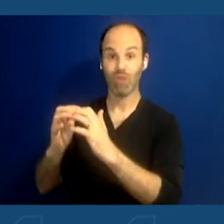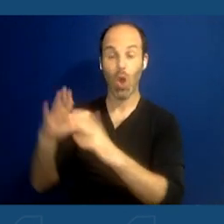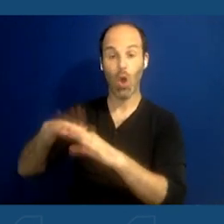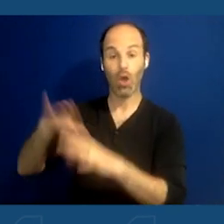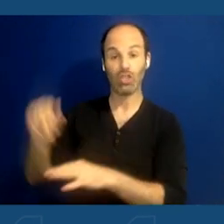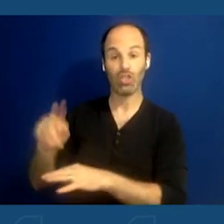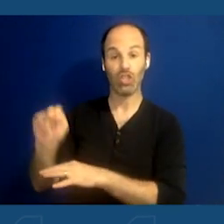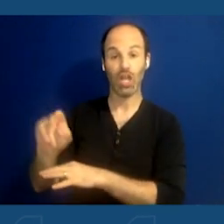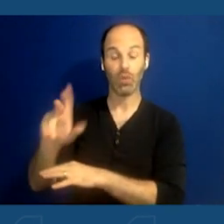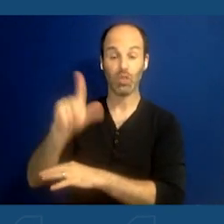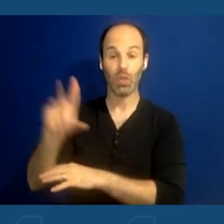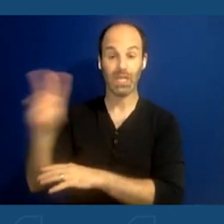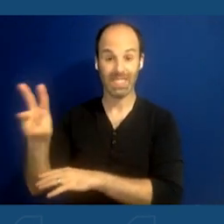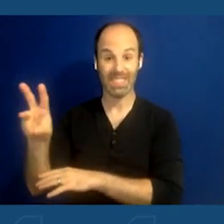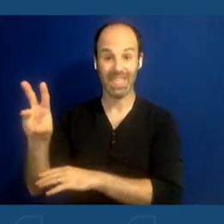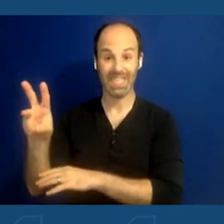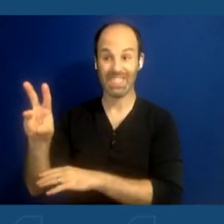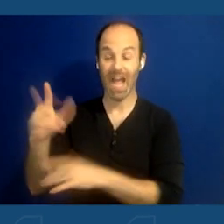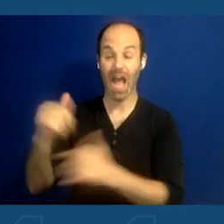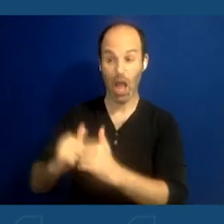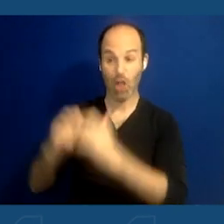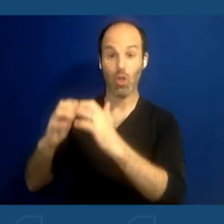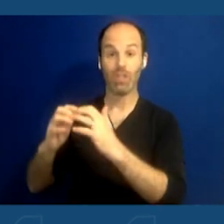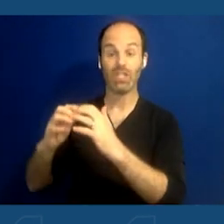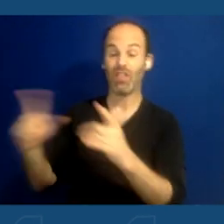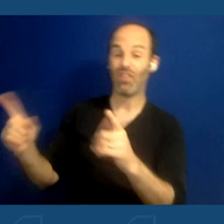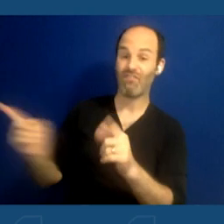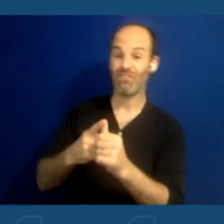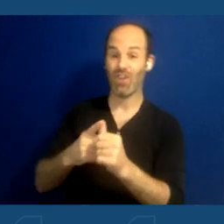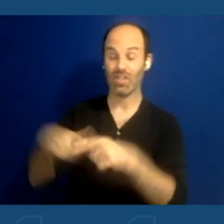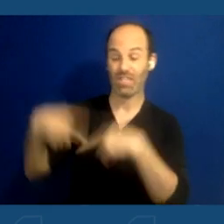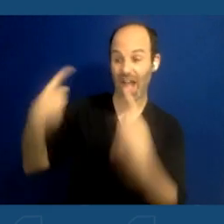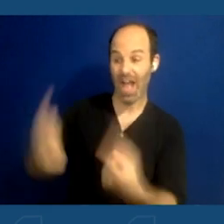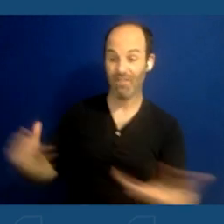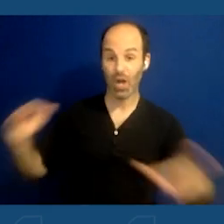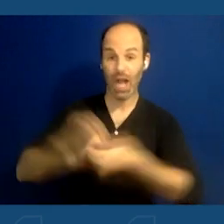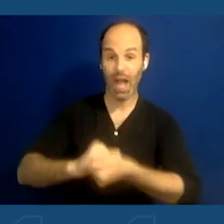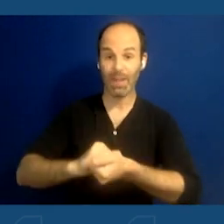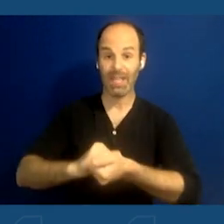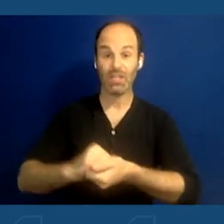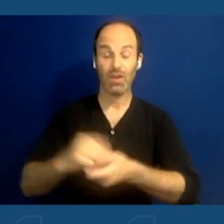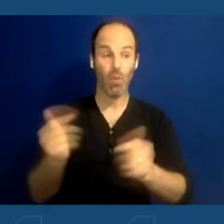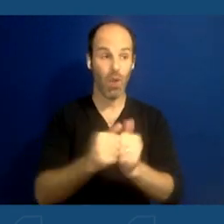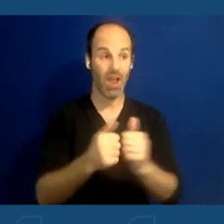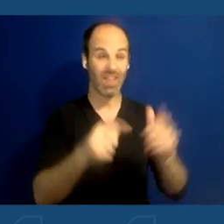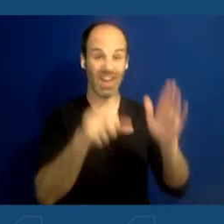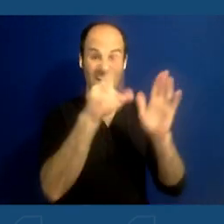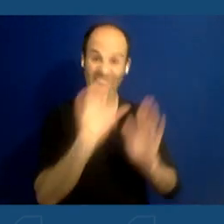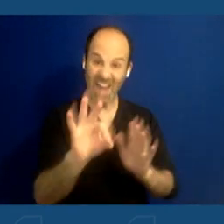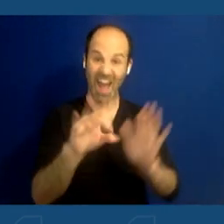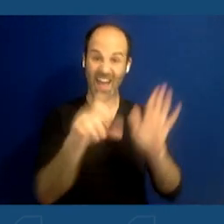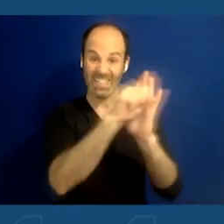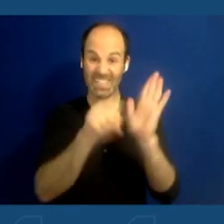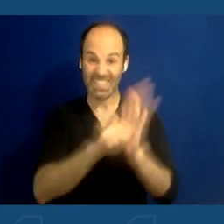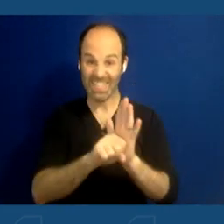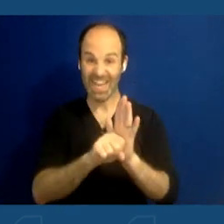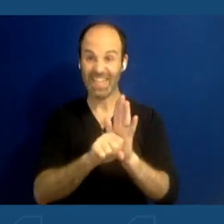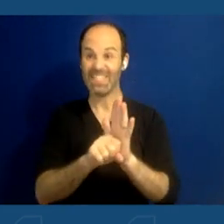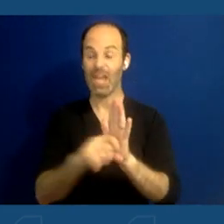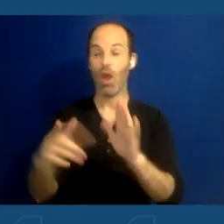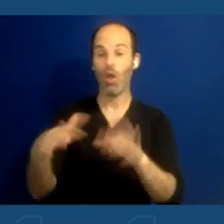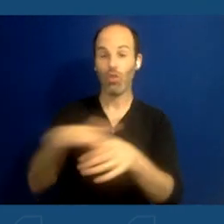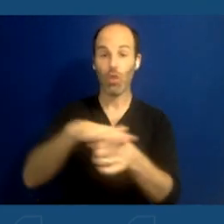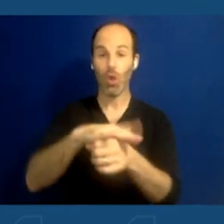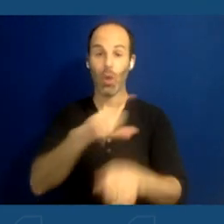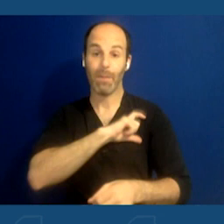first ever in the nation collaboration among 9 states, and within those states, the local police departments and the